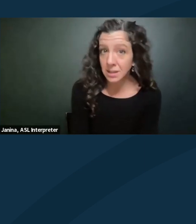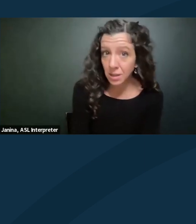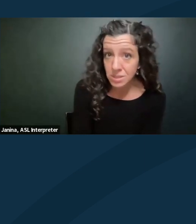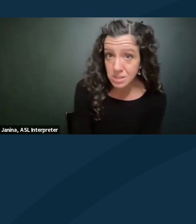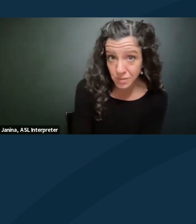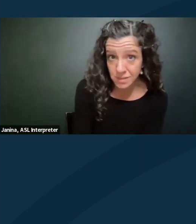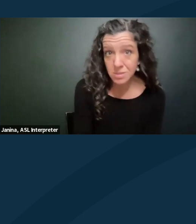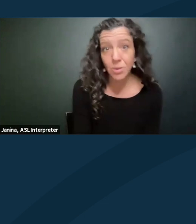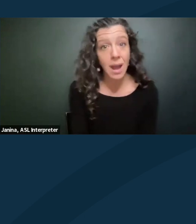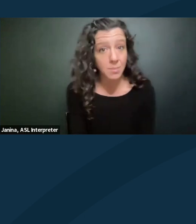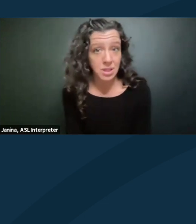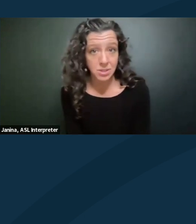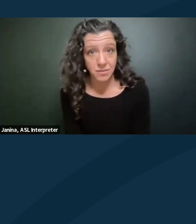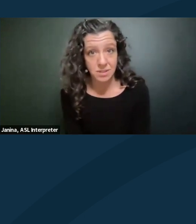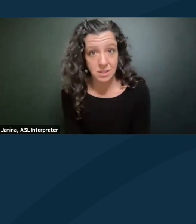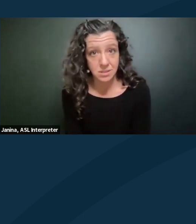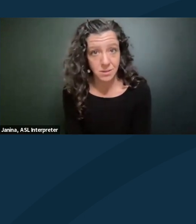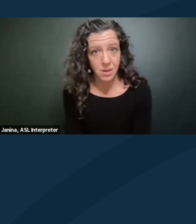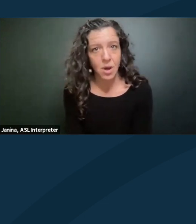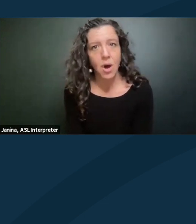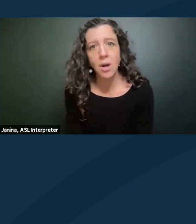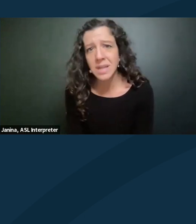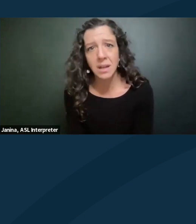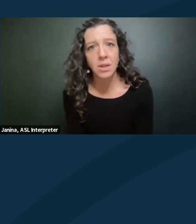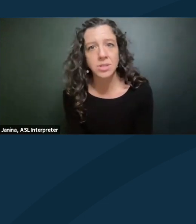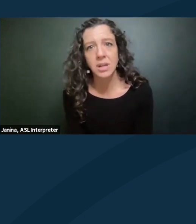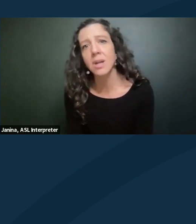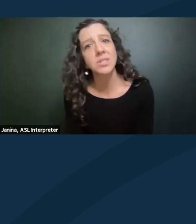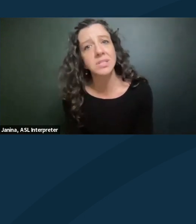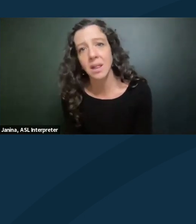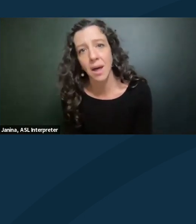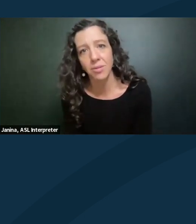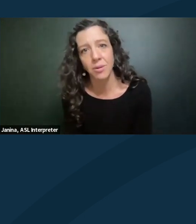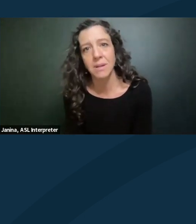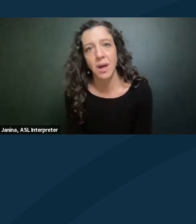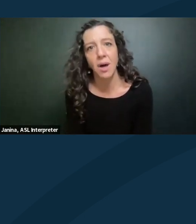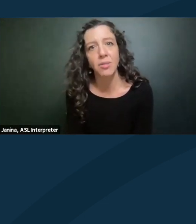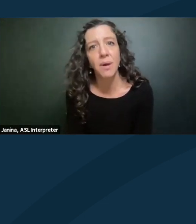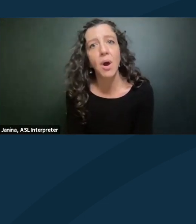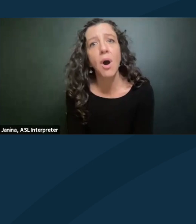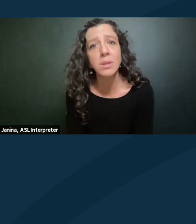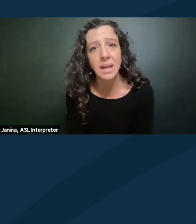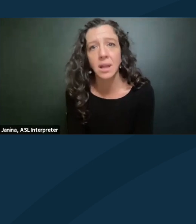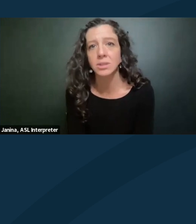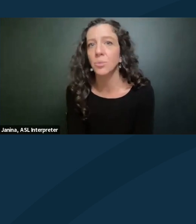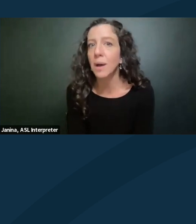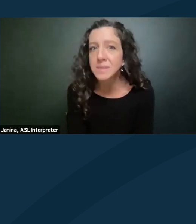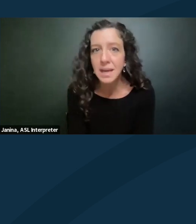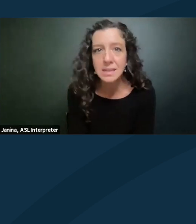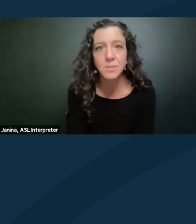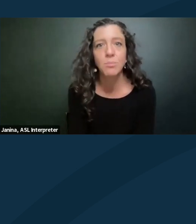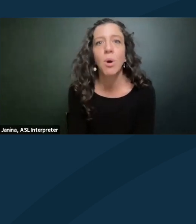either sign language services or captioning services. All technology, not just telehealth or mental health, but all